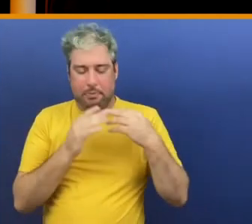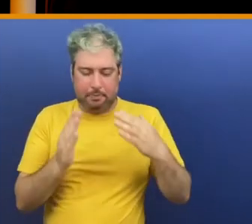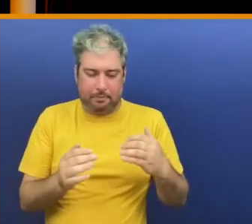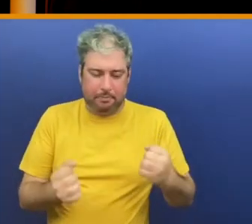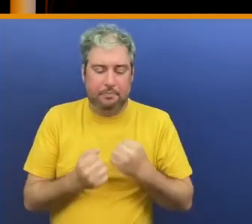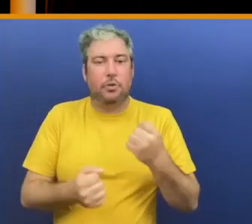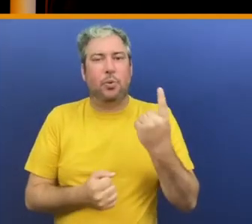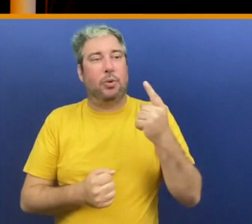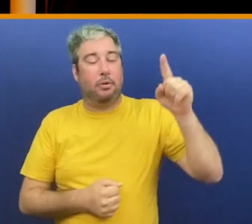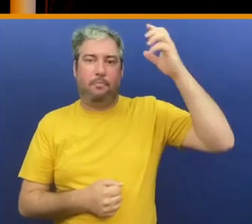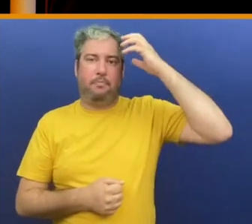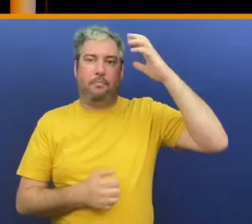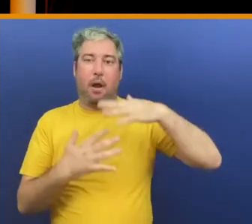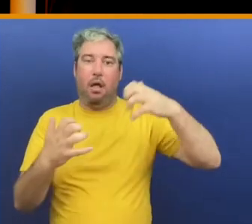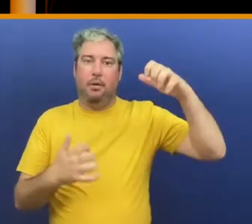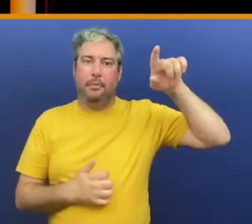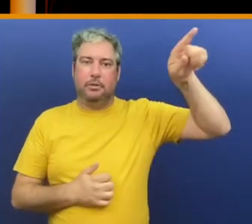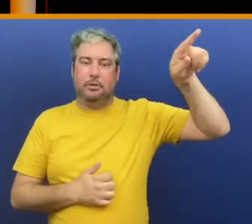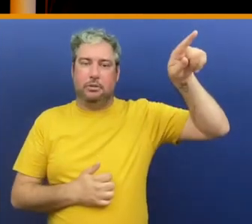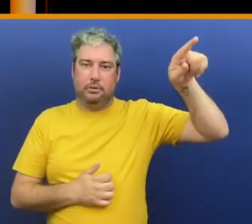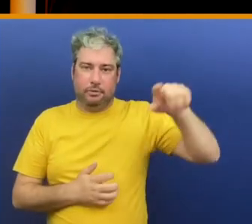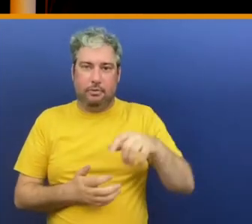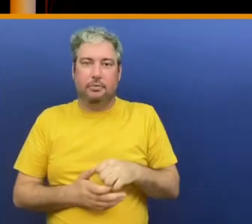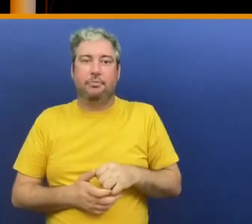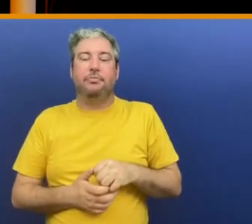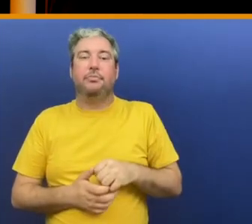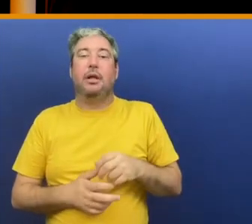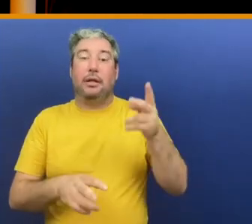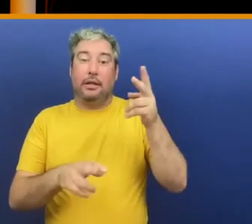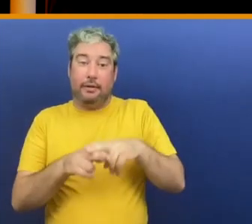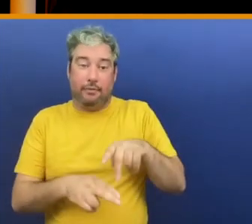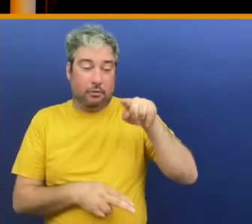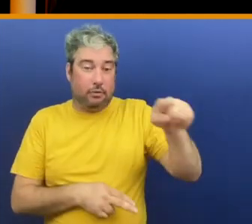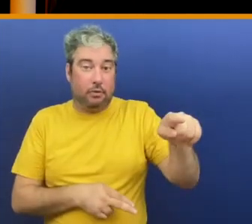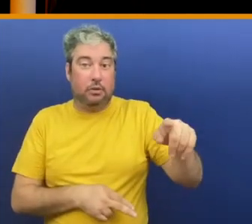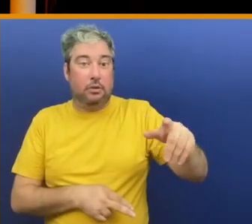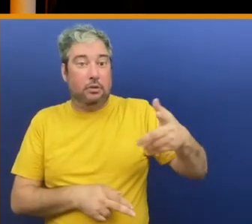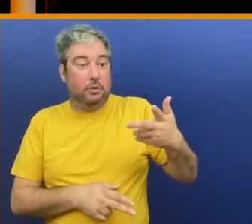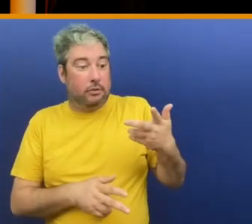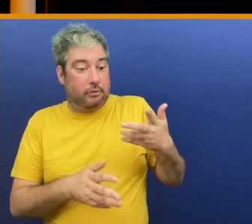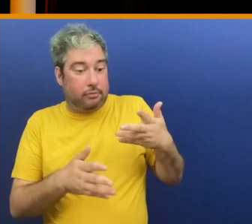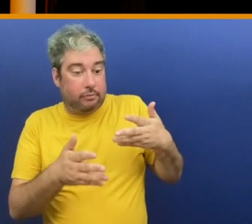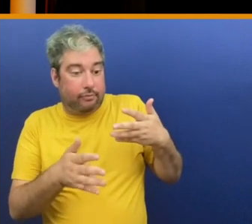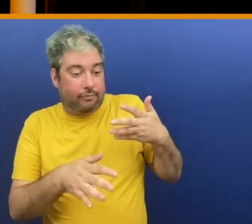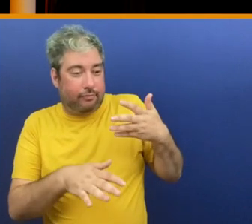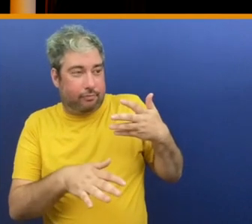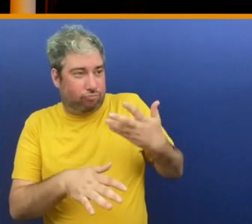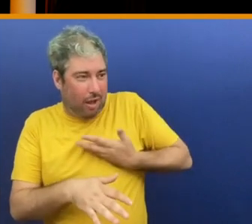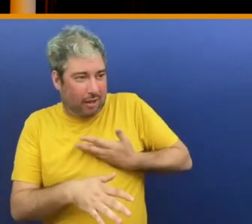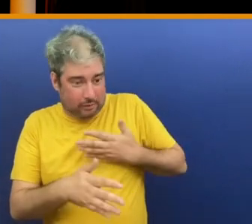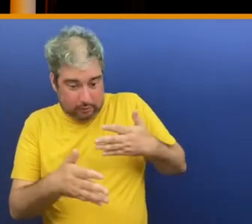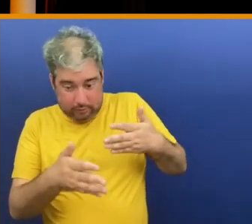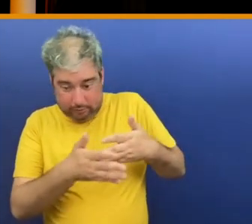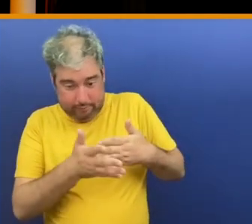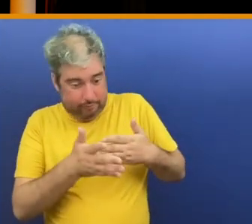edge, then we have a moral imperative to foster those rights around the world. This is why lines 17